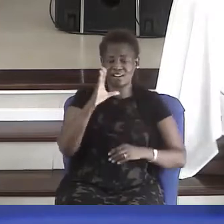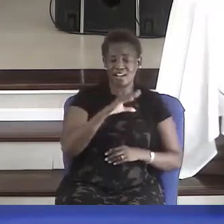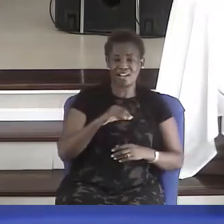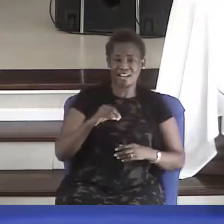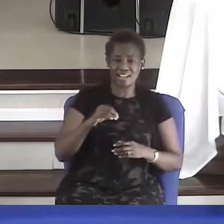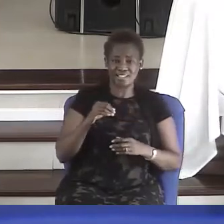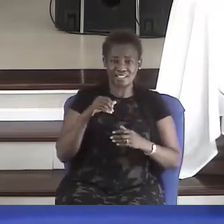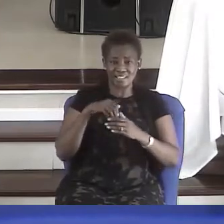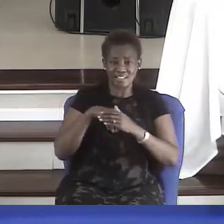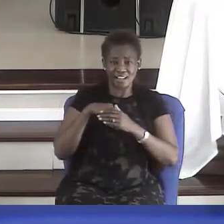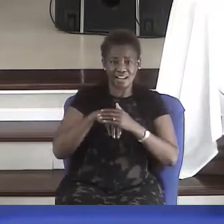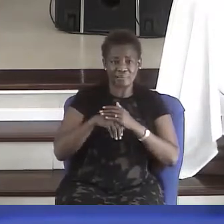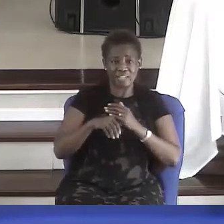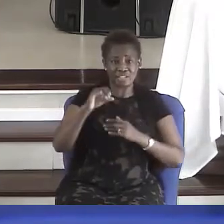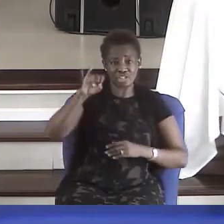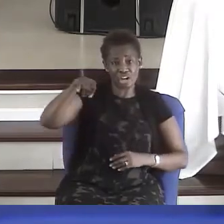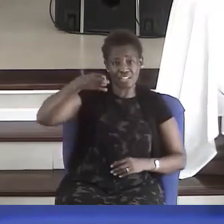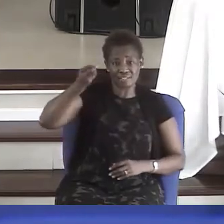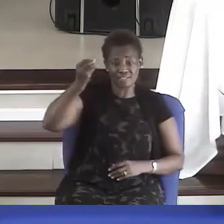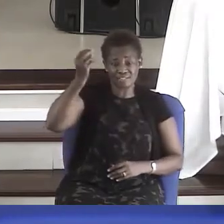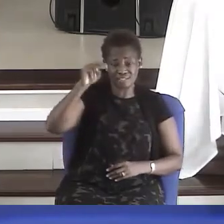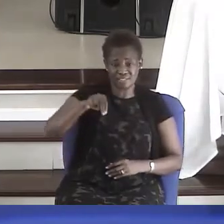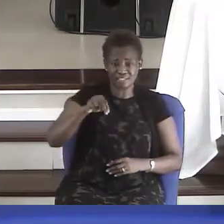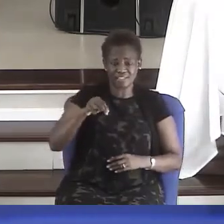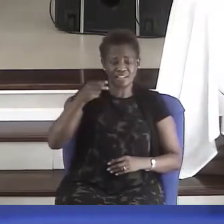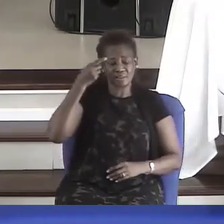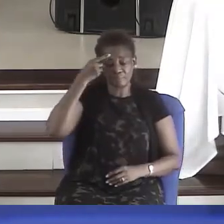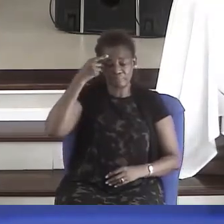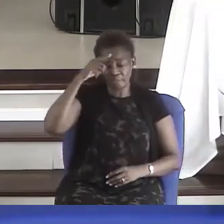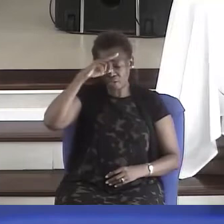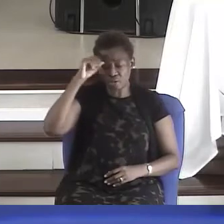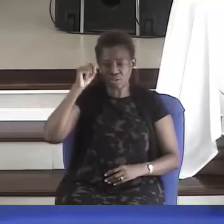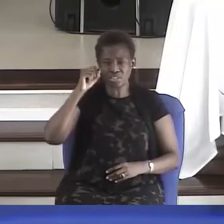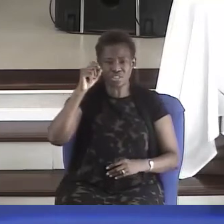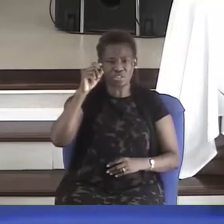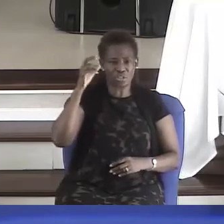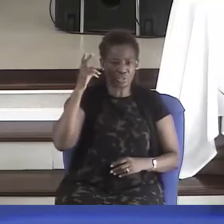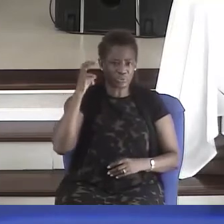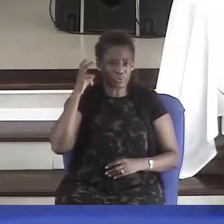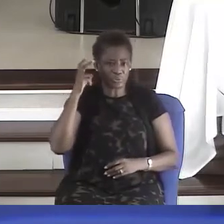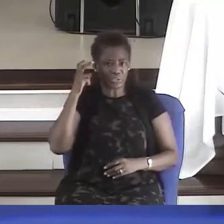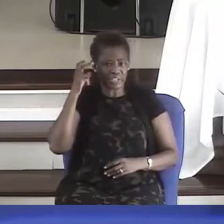For you hear the truth about God's word